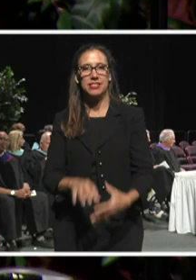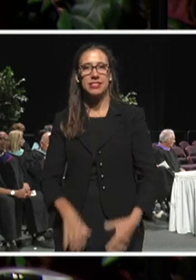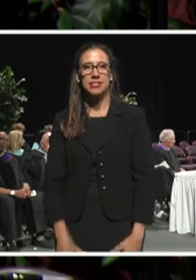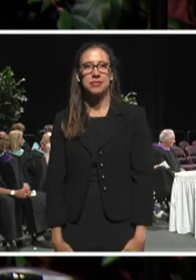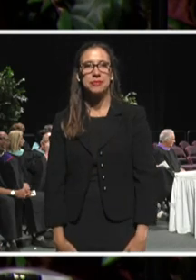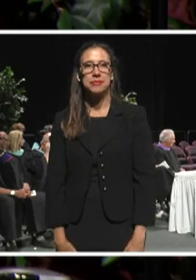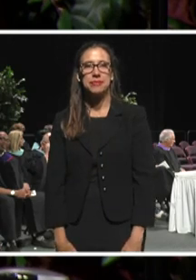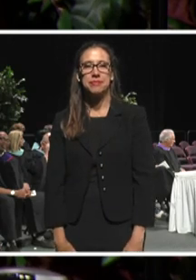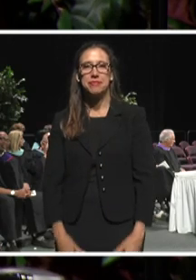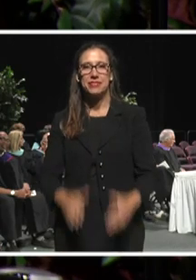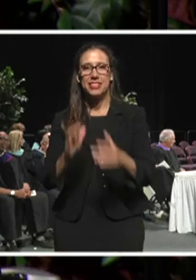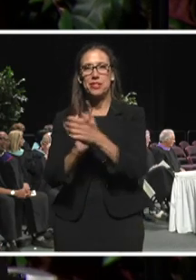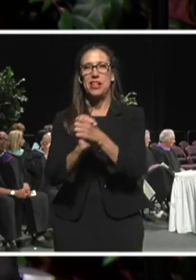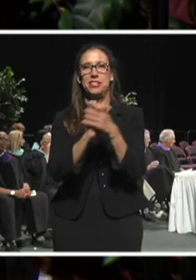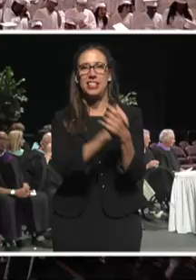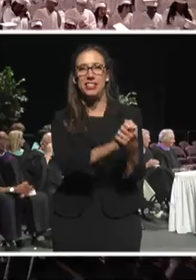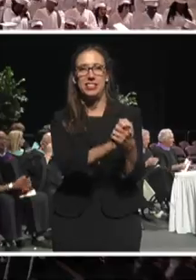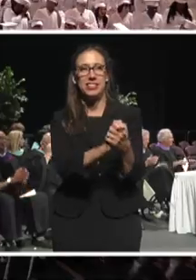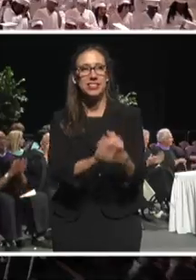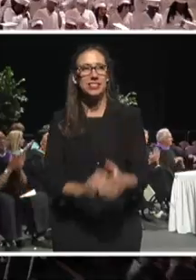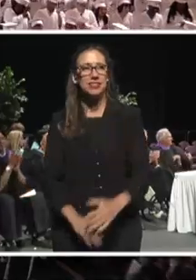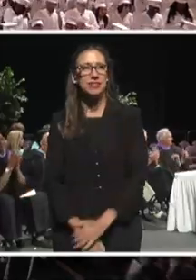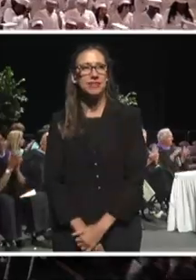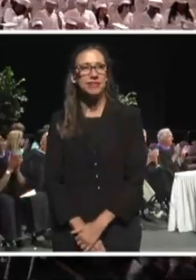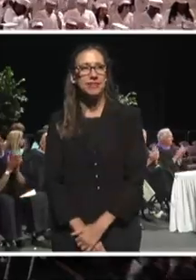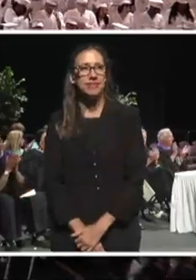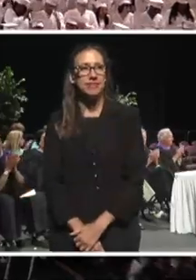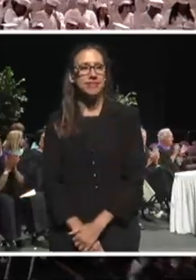thereunto. Congratulations.